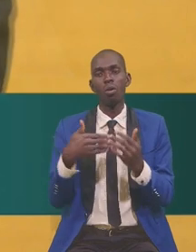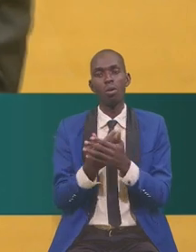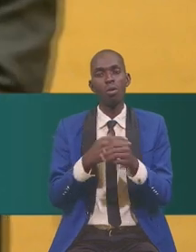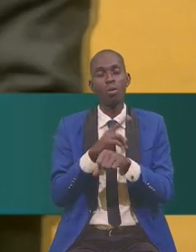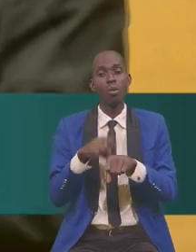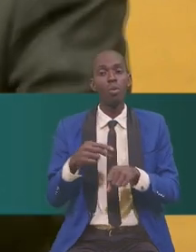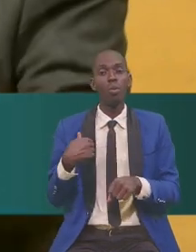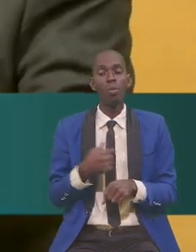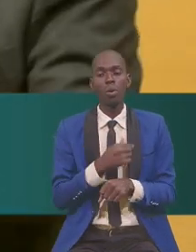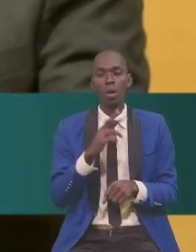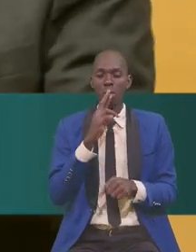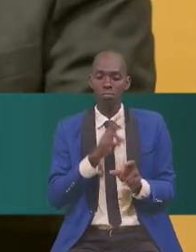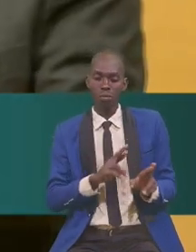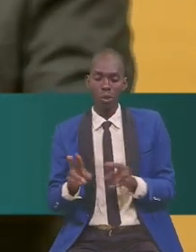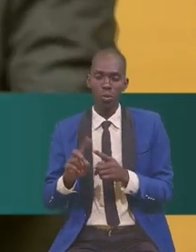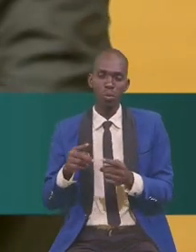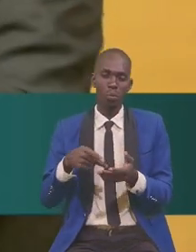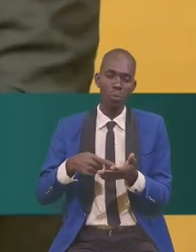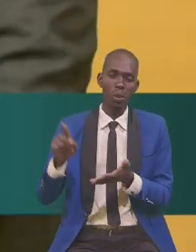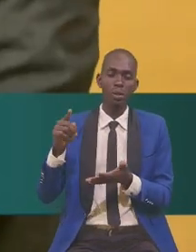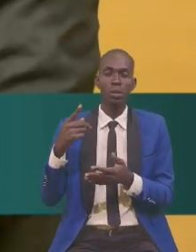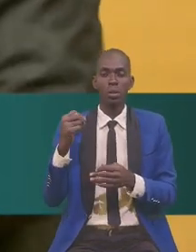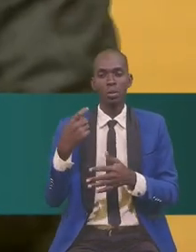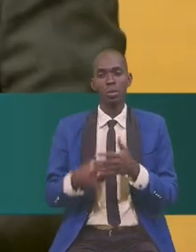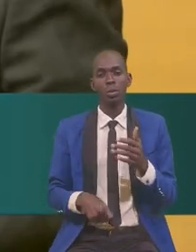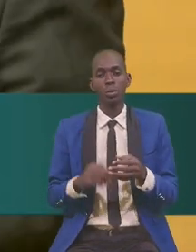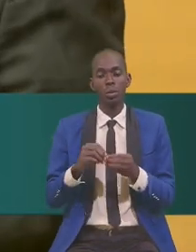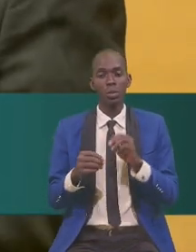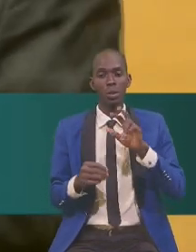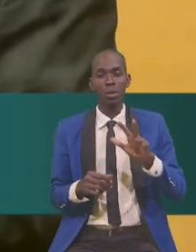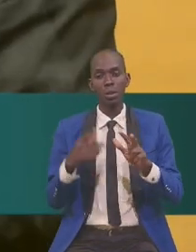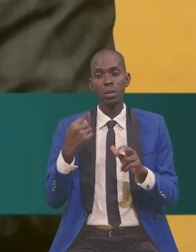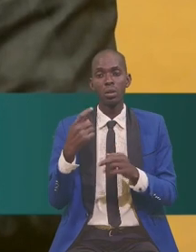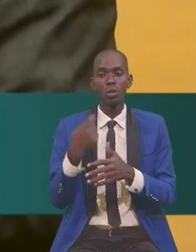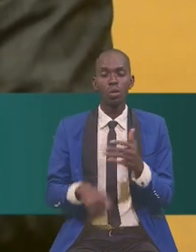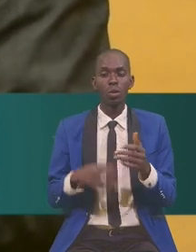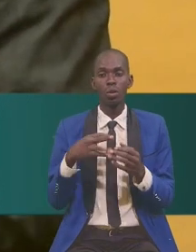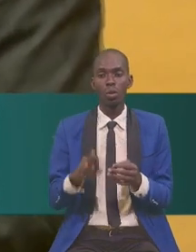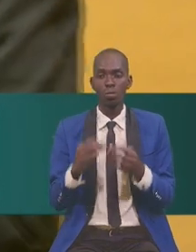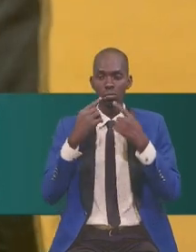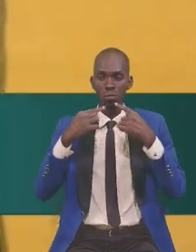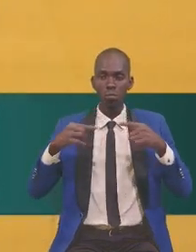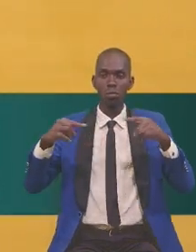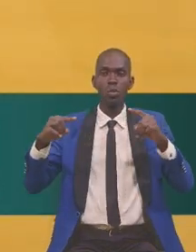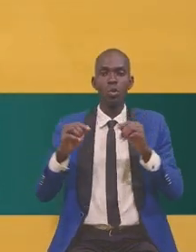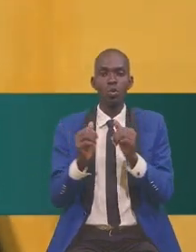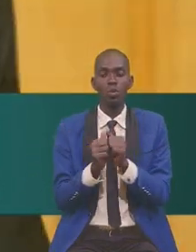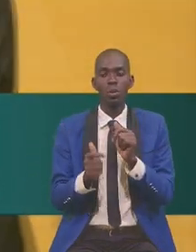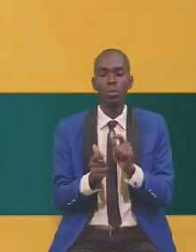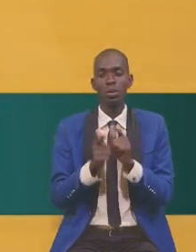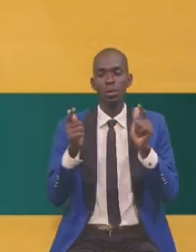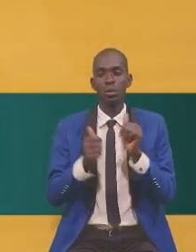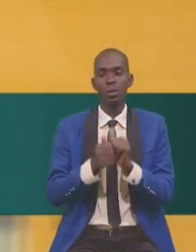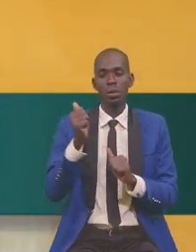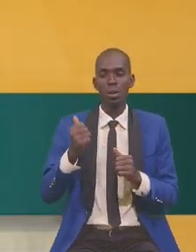pay the price. Number three, the price of proclamation were greater efforts after empowerment.